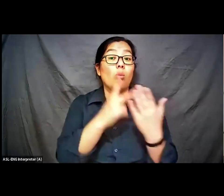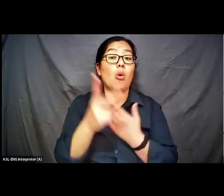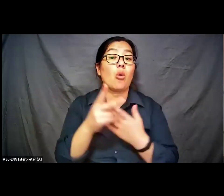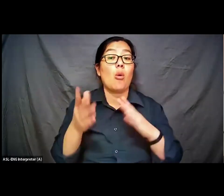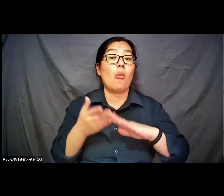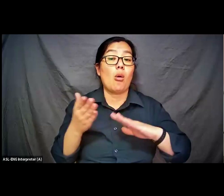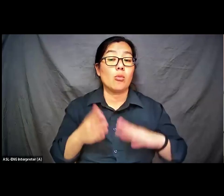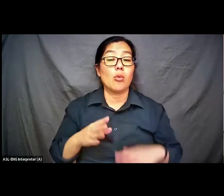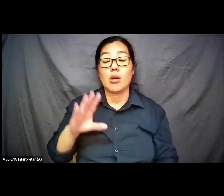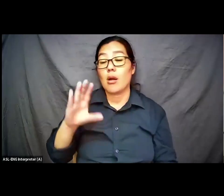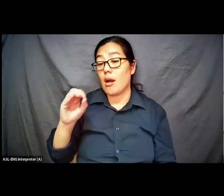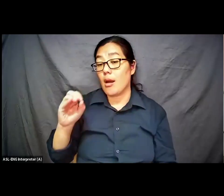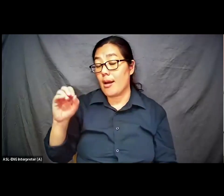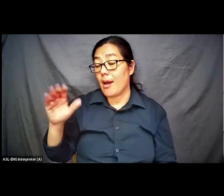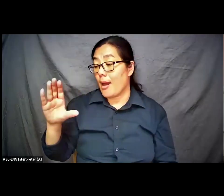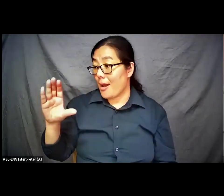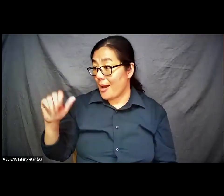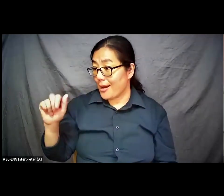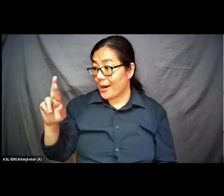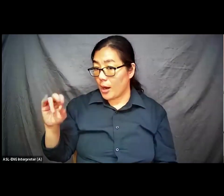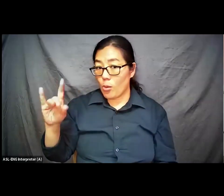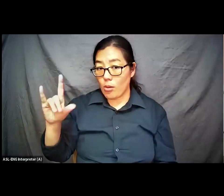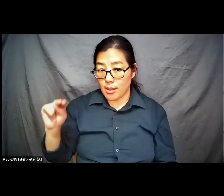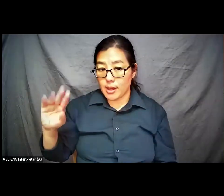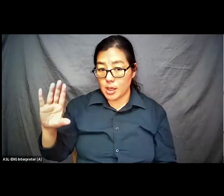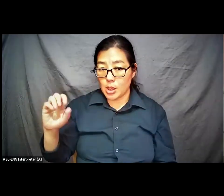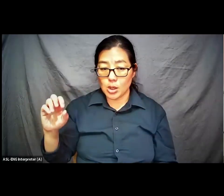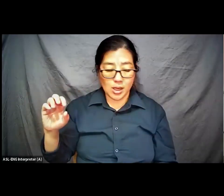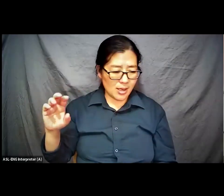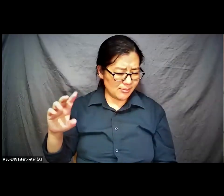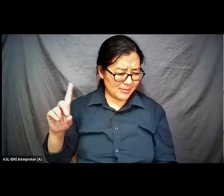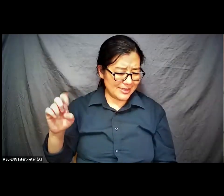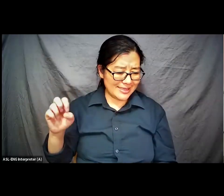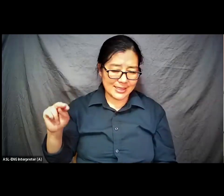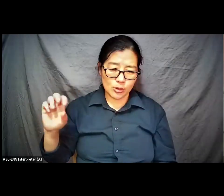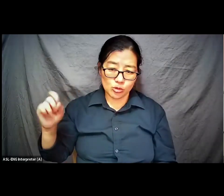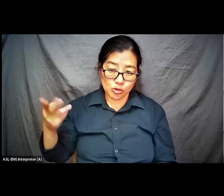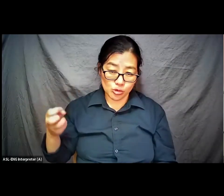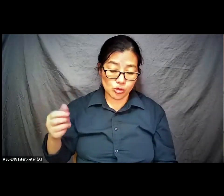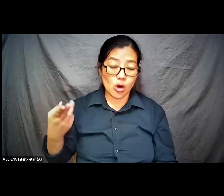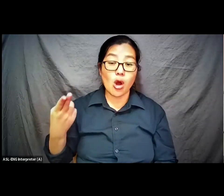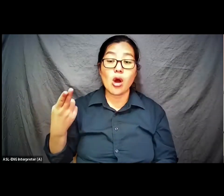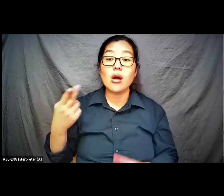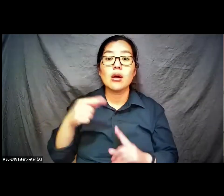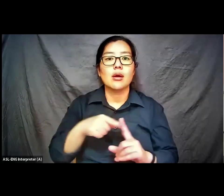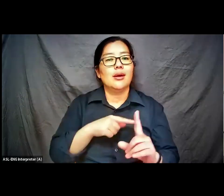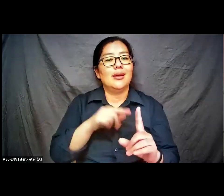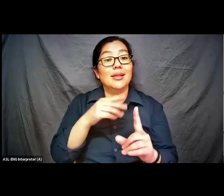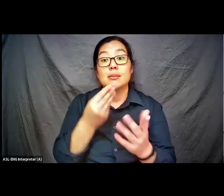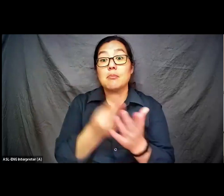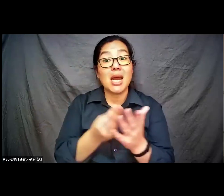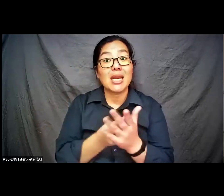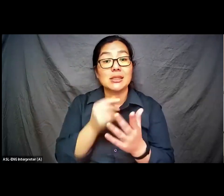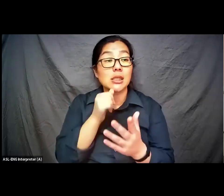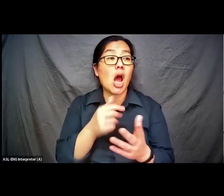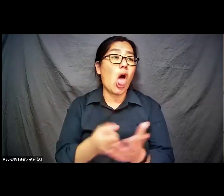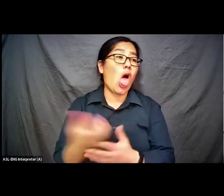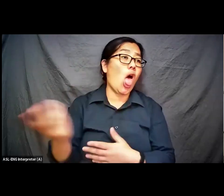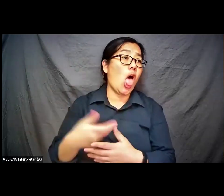I'll go next. This is Kiki speaking. I just wanted to say that I think coming into